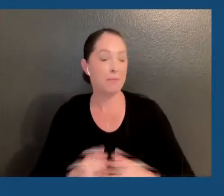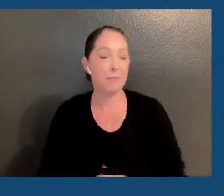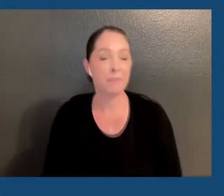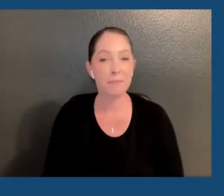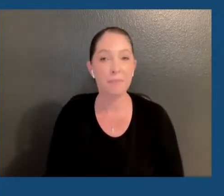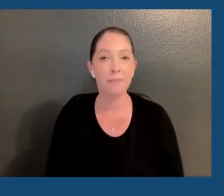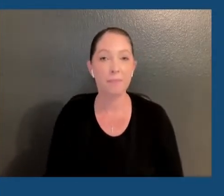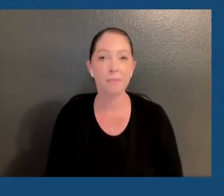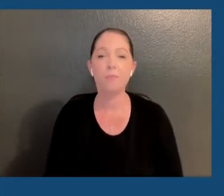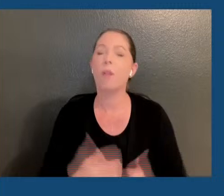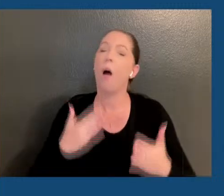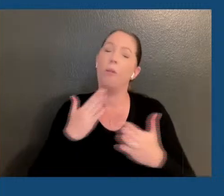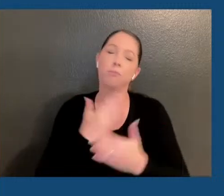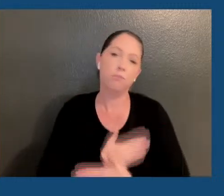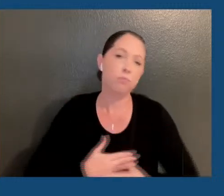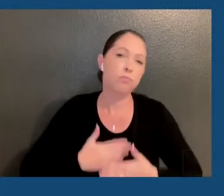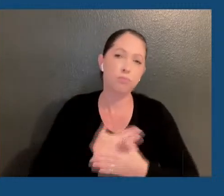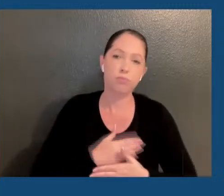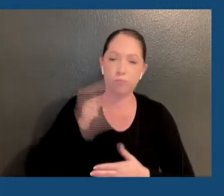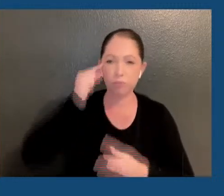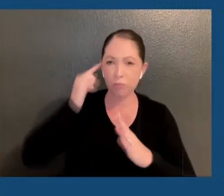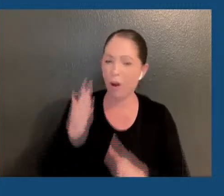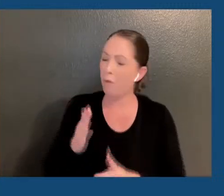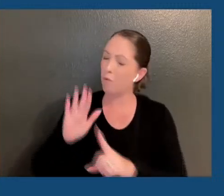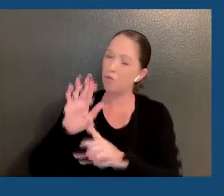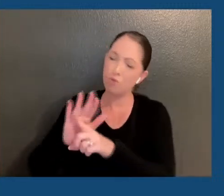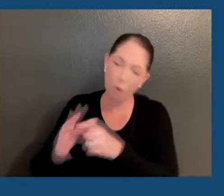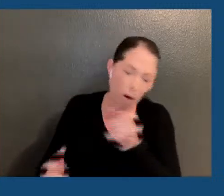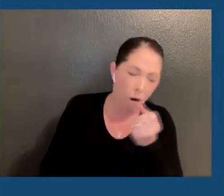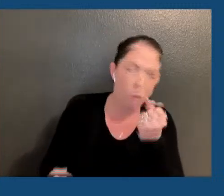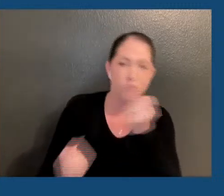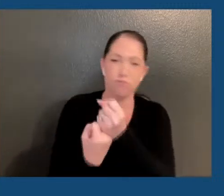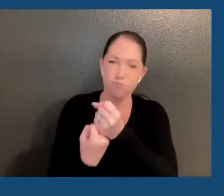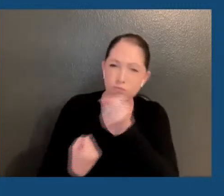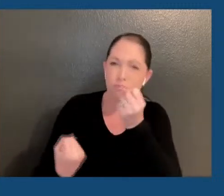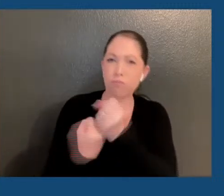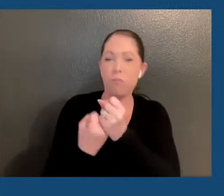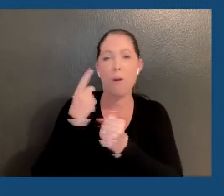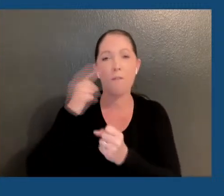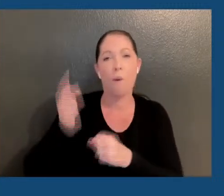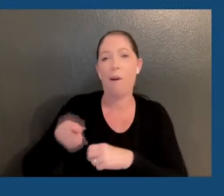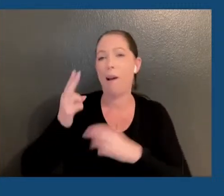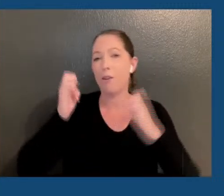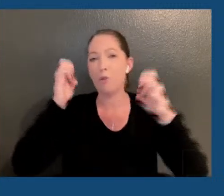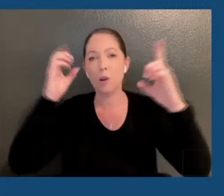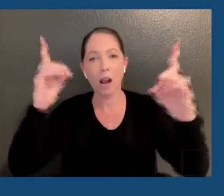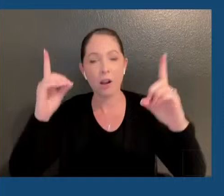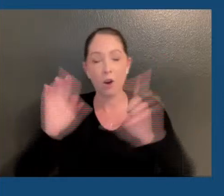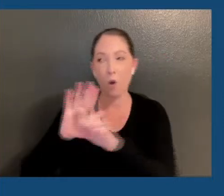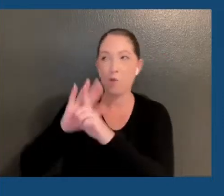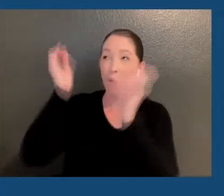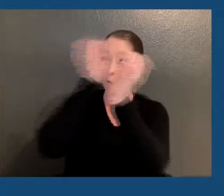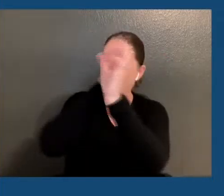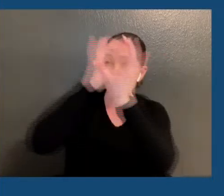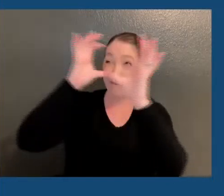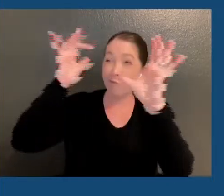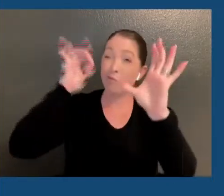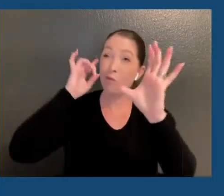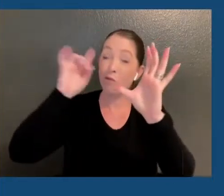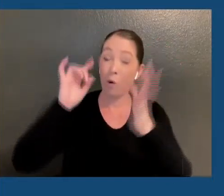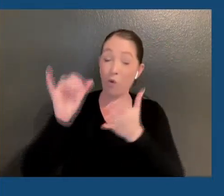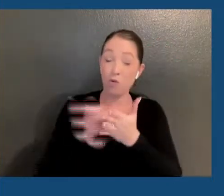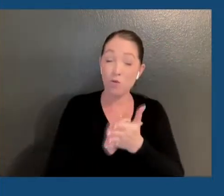greatly appreciate the governor's strong support for higher education and her vision for having the state of New